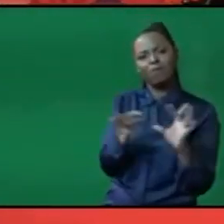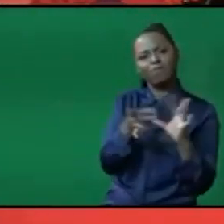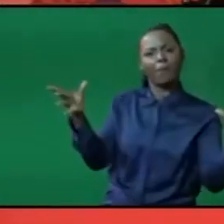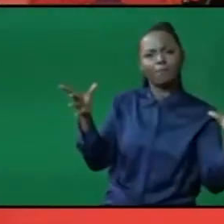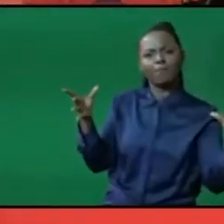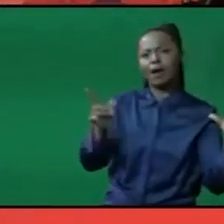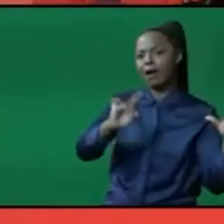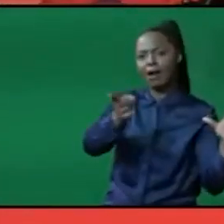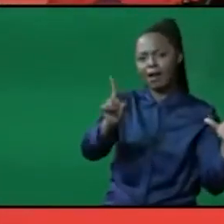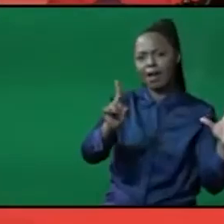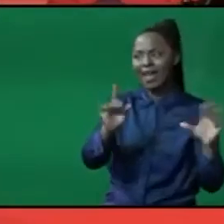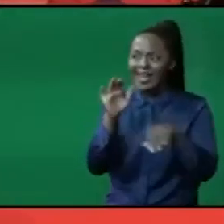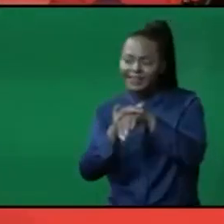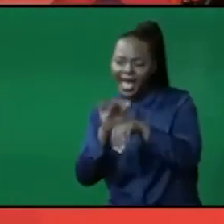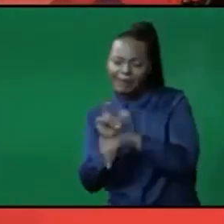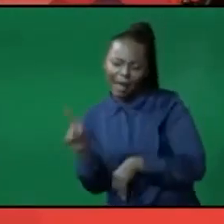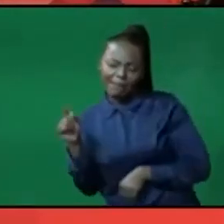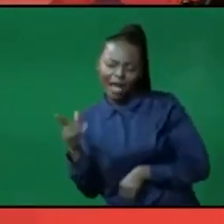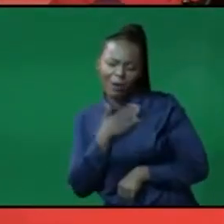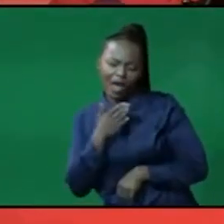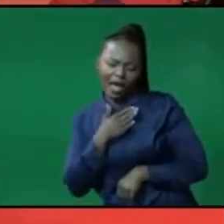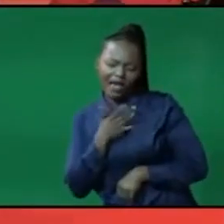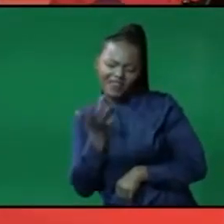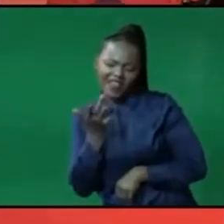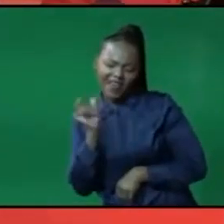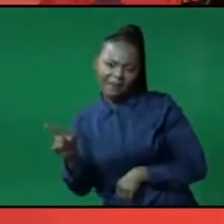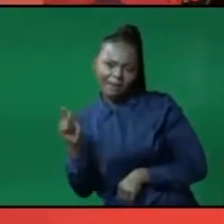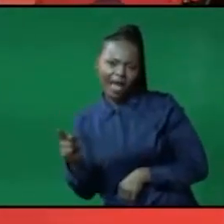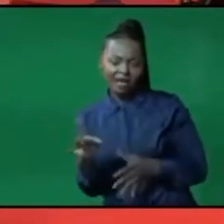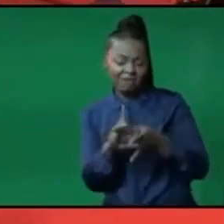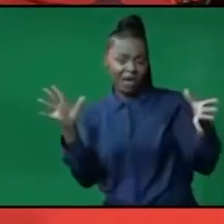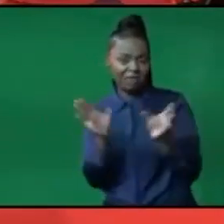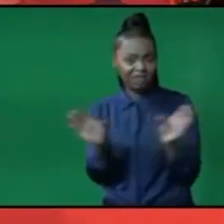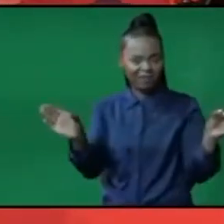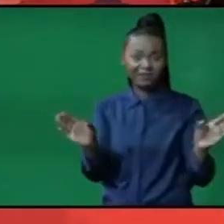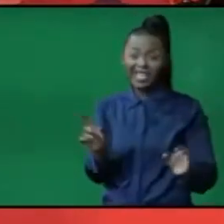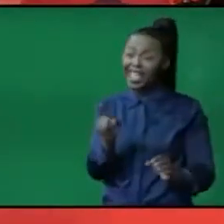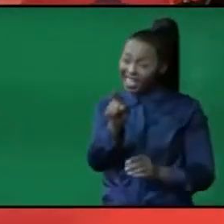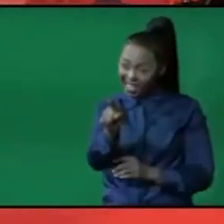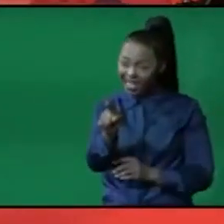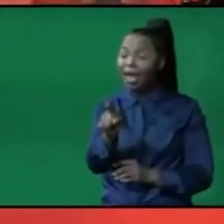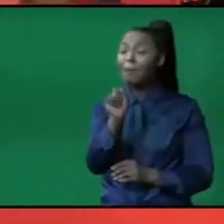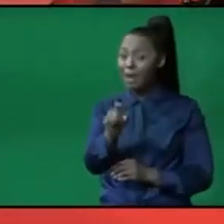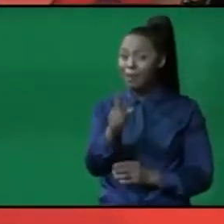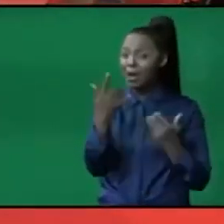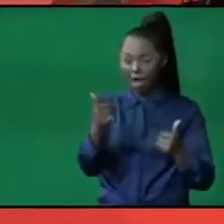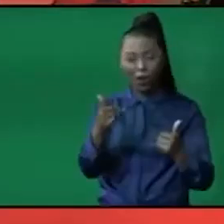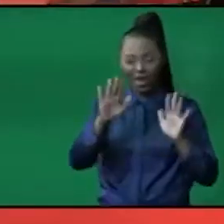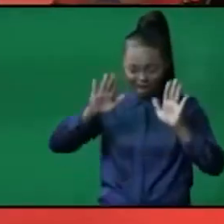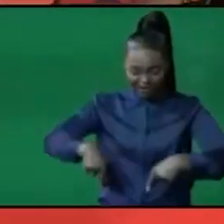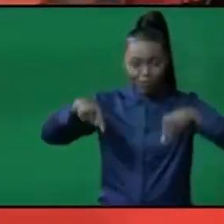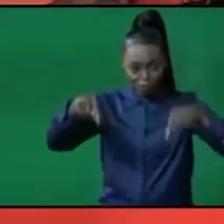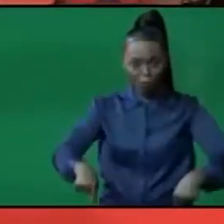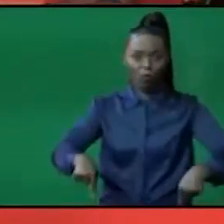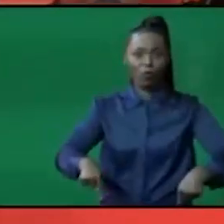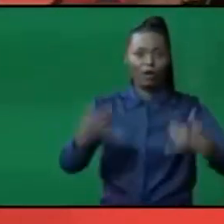friends, favoritism, factionalism, all of those, we are burying them here today. When